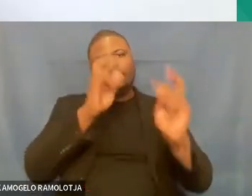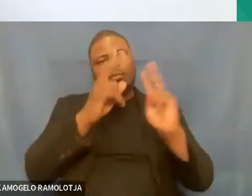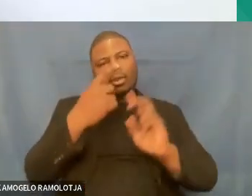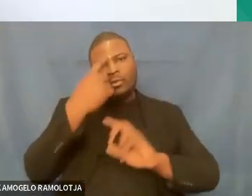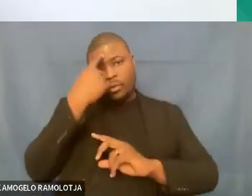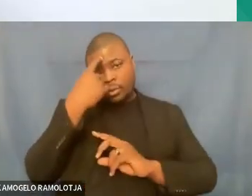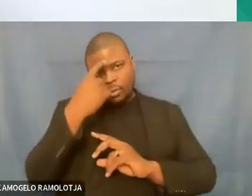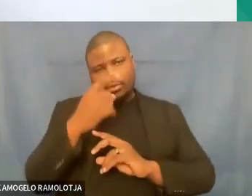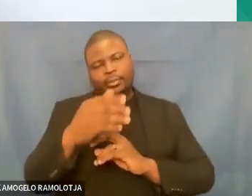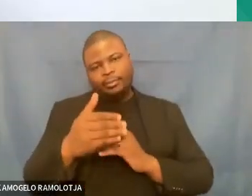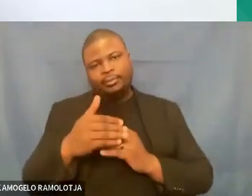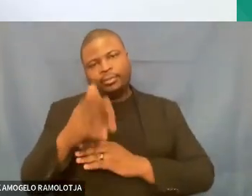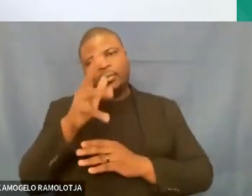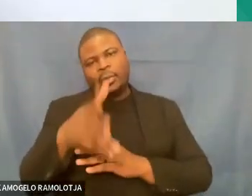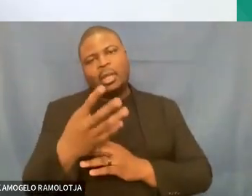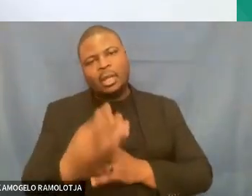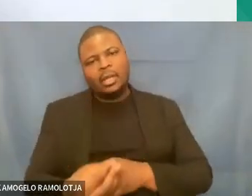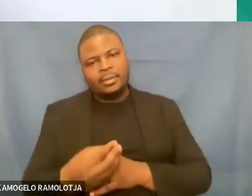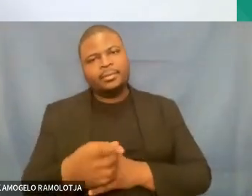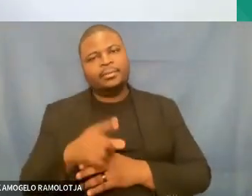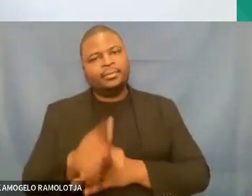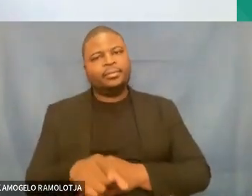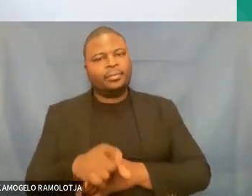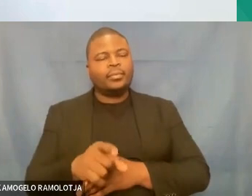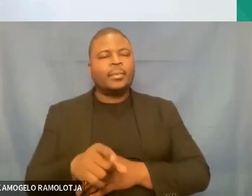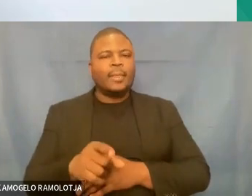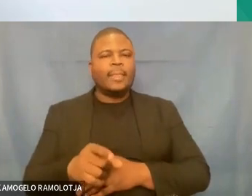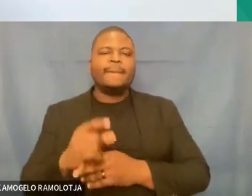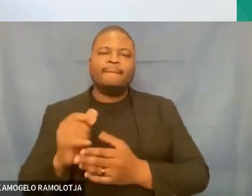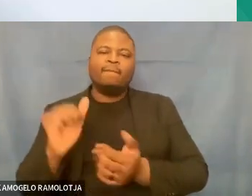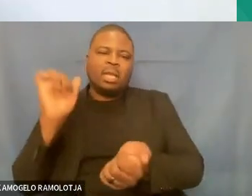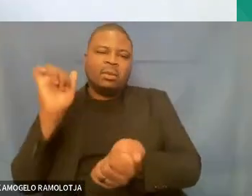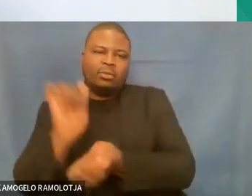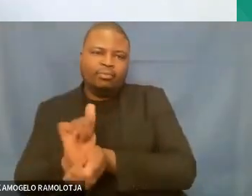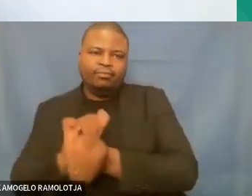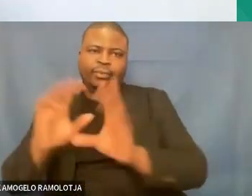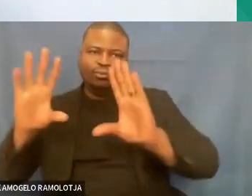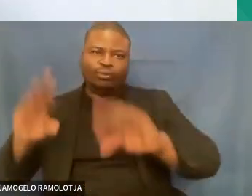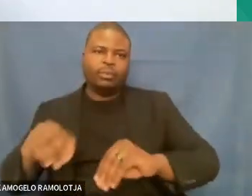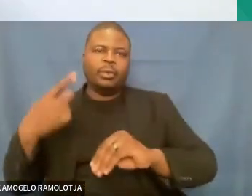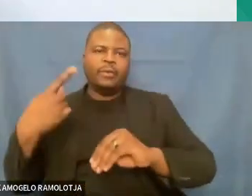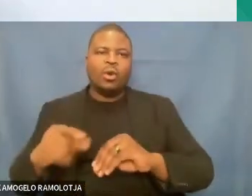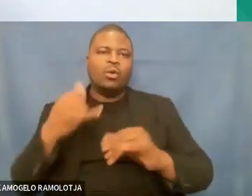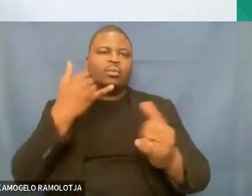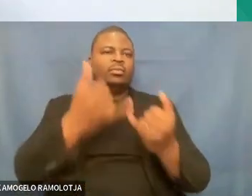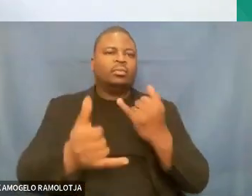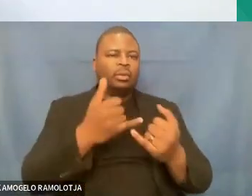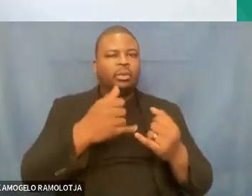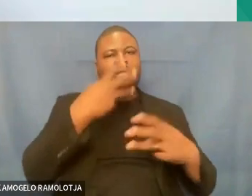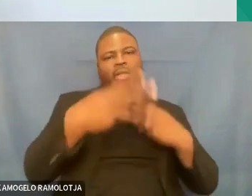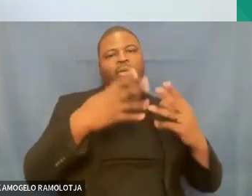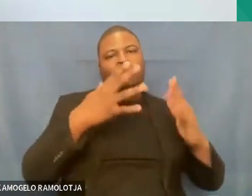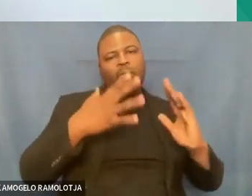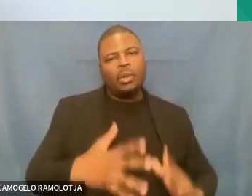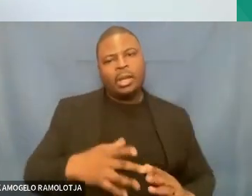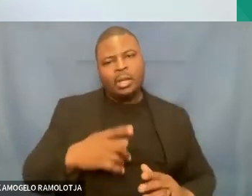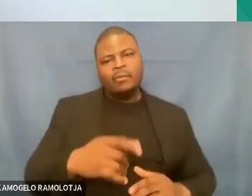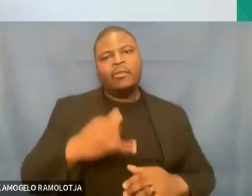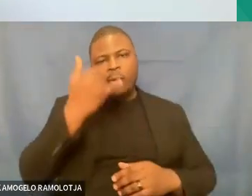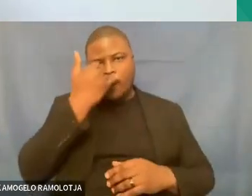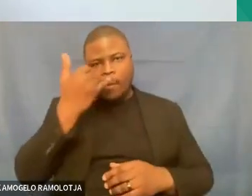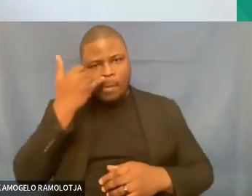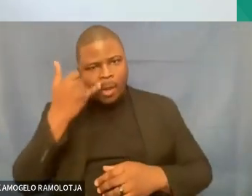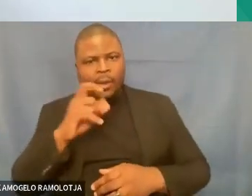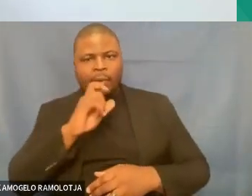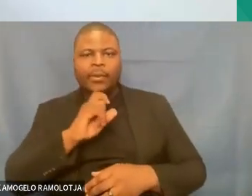we will be talking about decriminalization of sex work and drug use for personal use. So